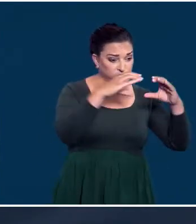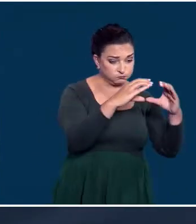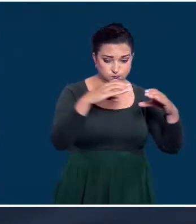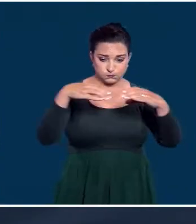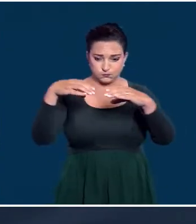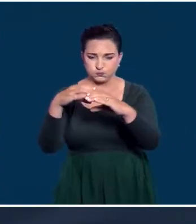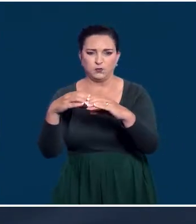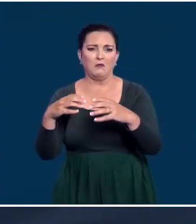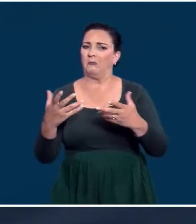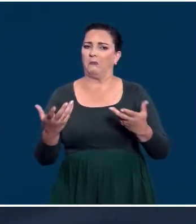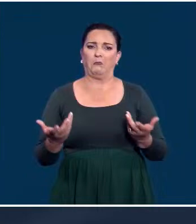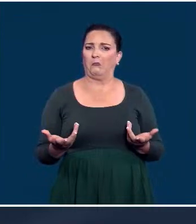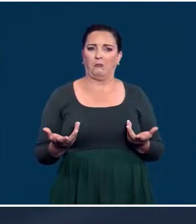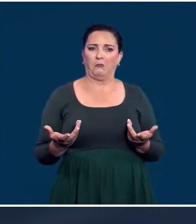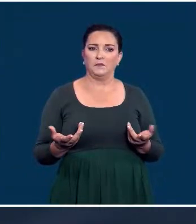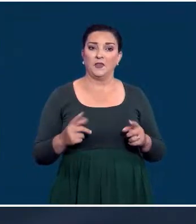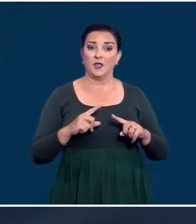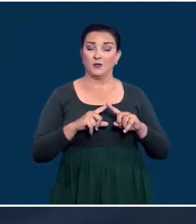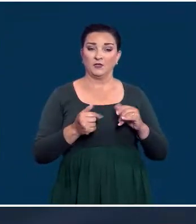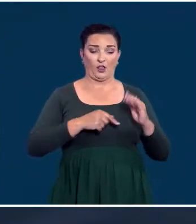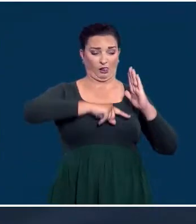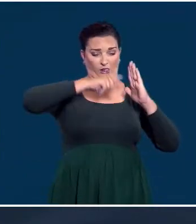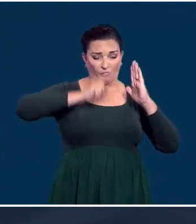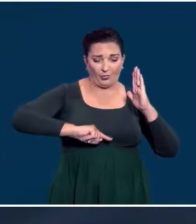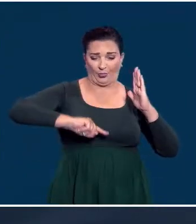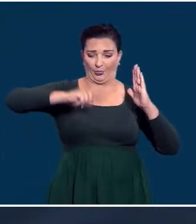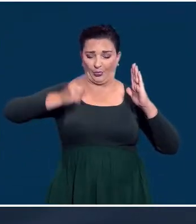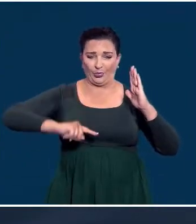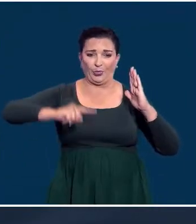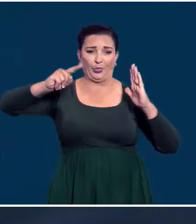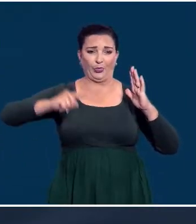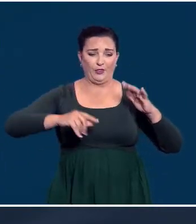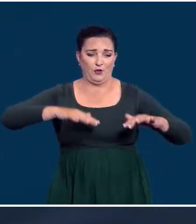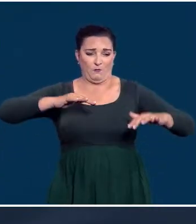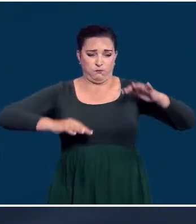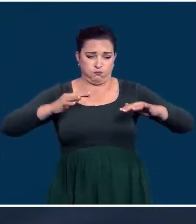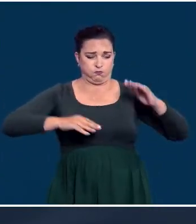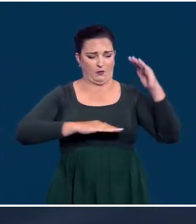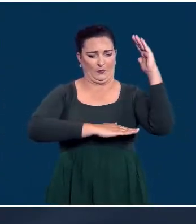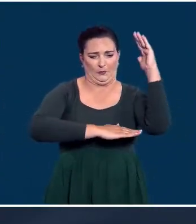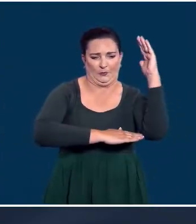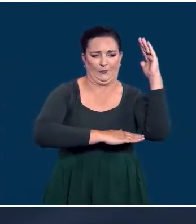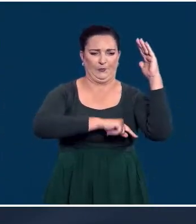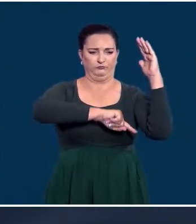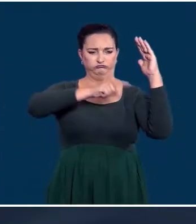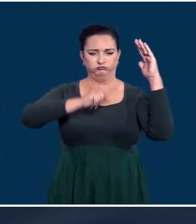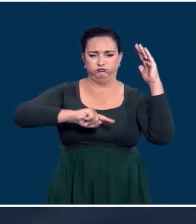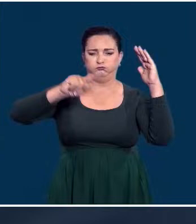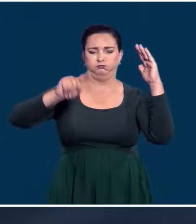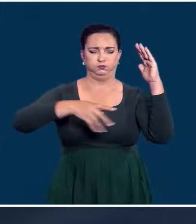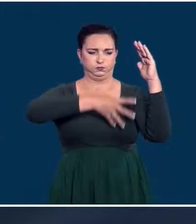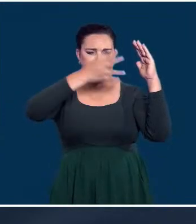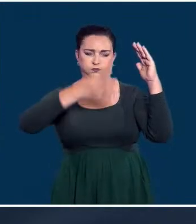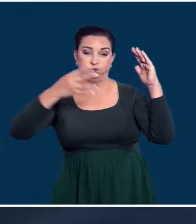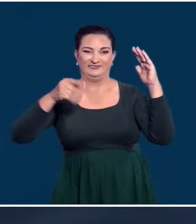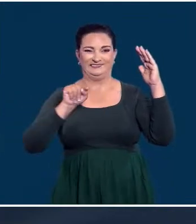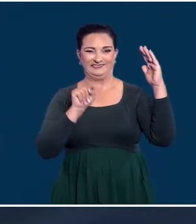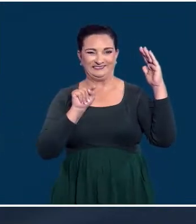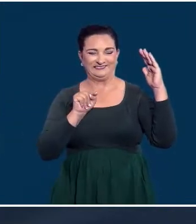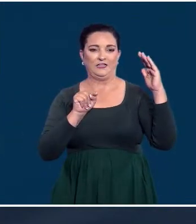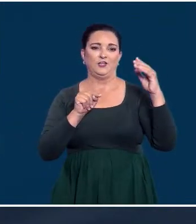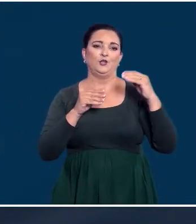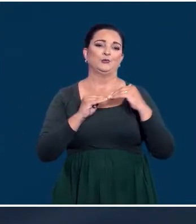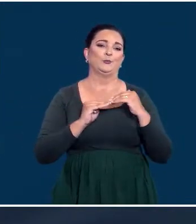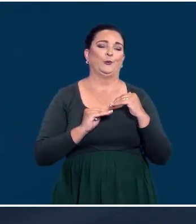to smooth the variability of economic activity and